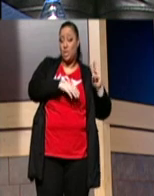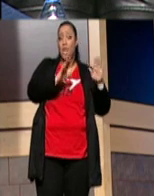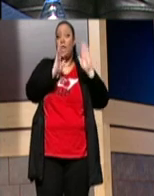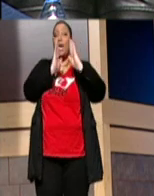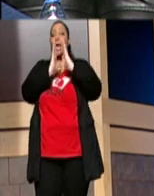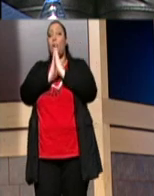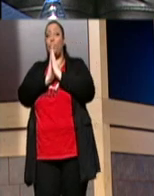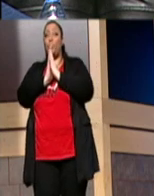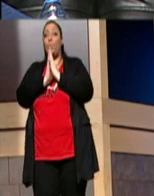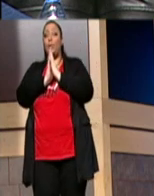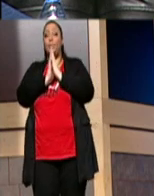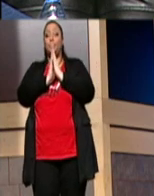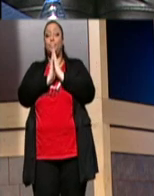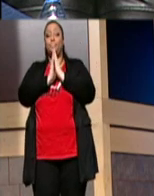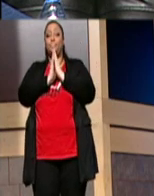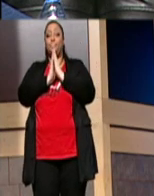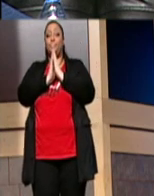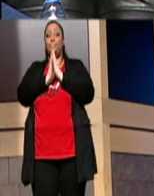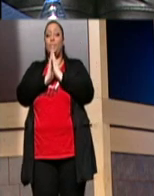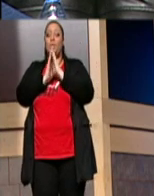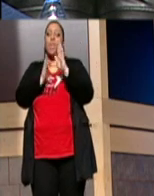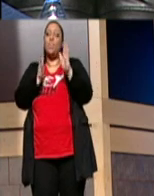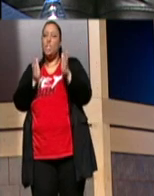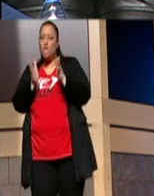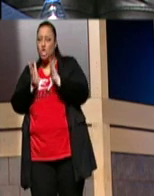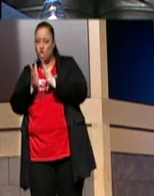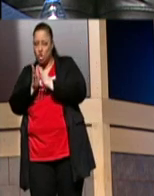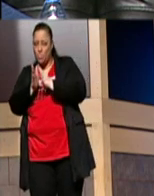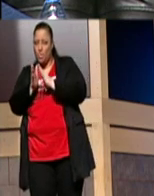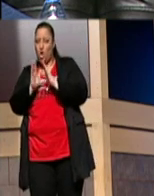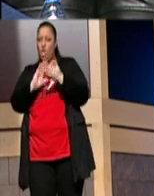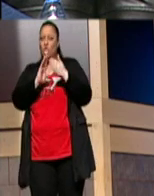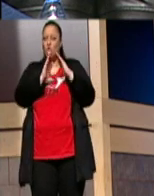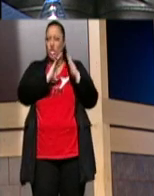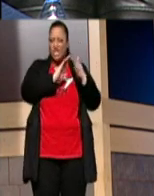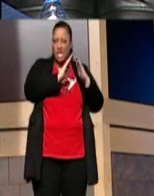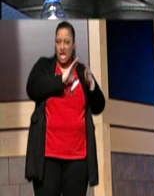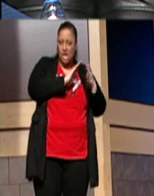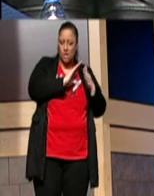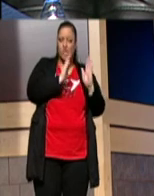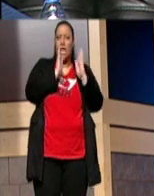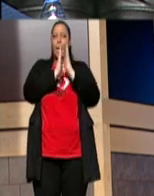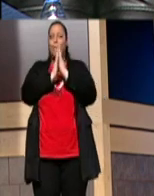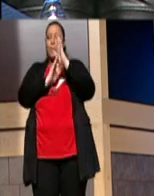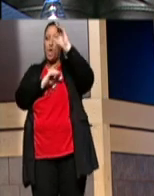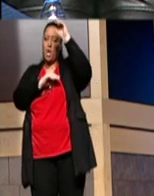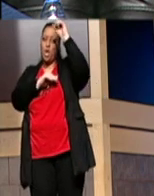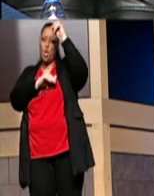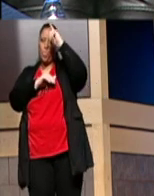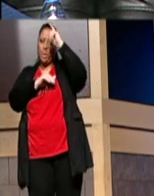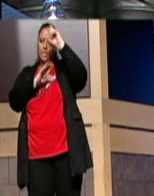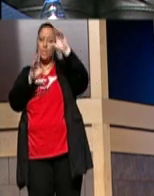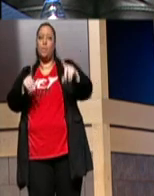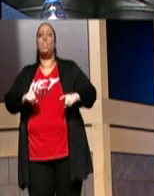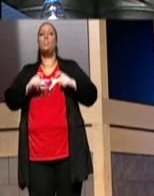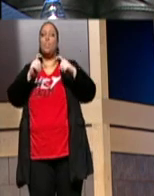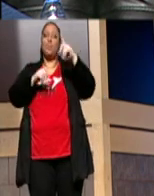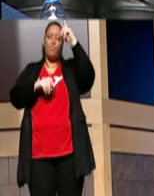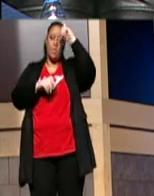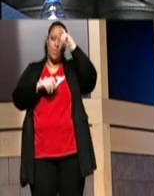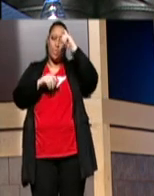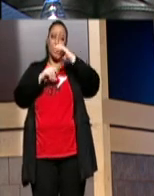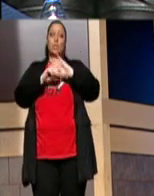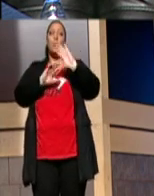our local municipalities and towns. I pray for wisdom, Lord, Jesus. That you'll give them wisdom in terms